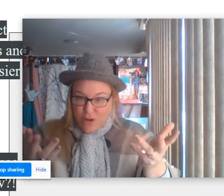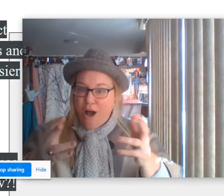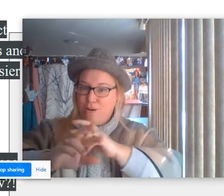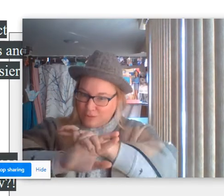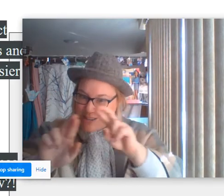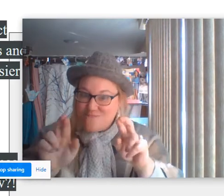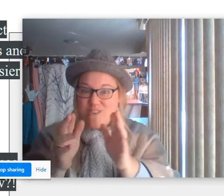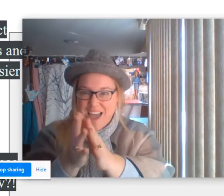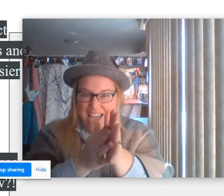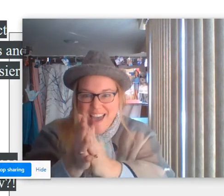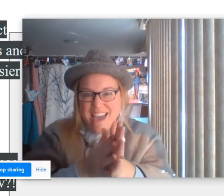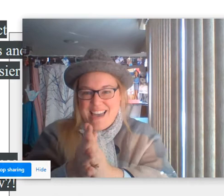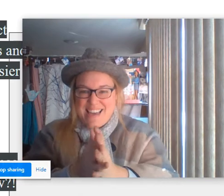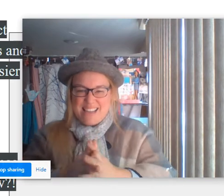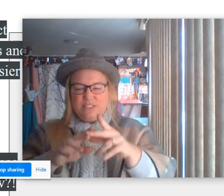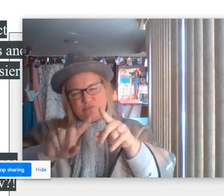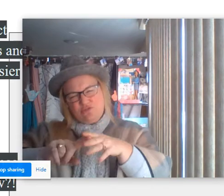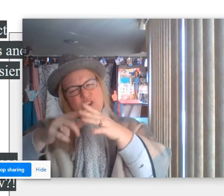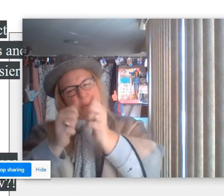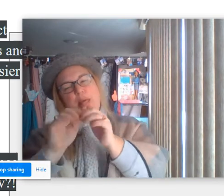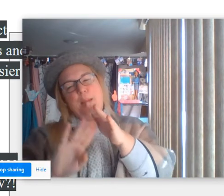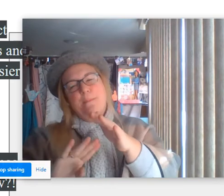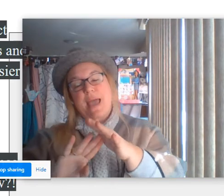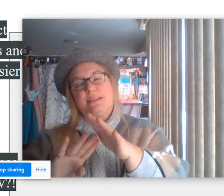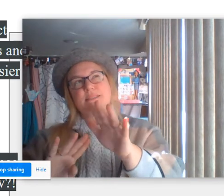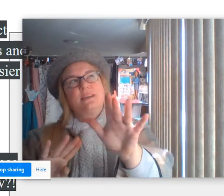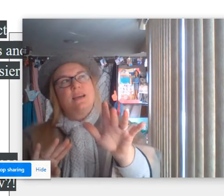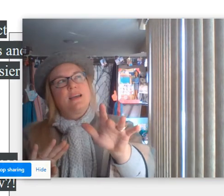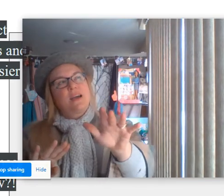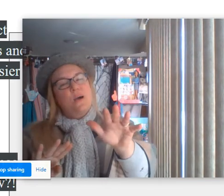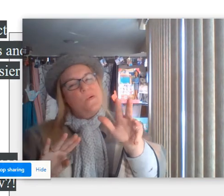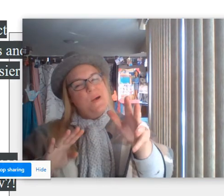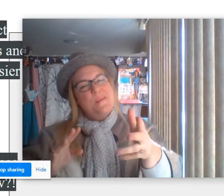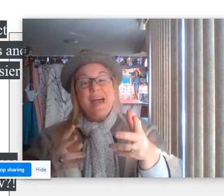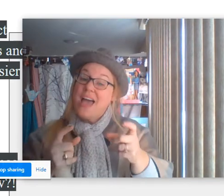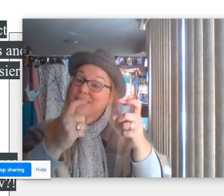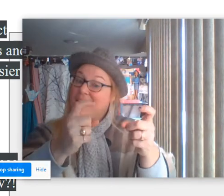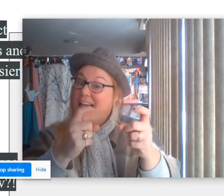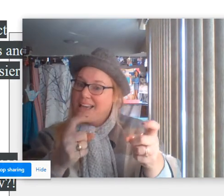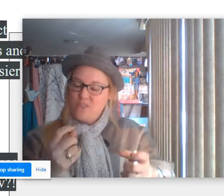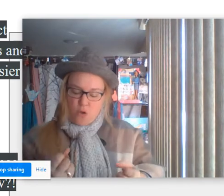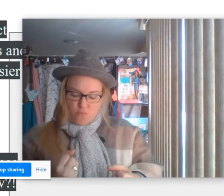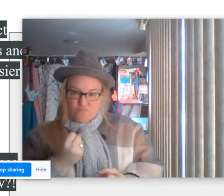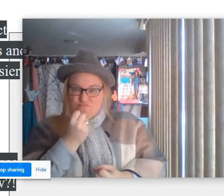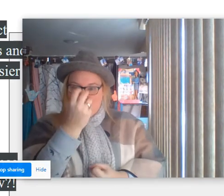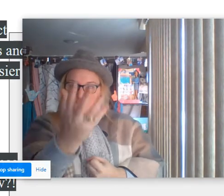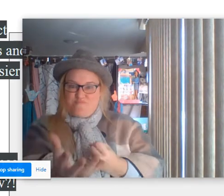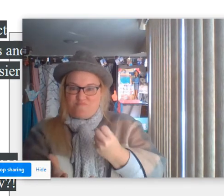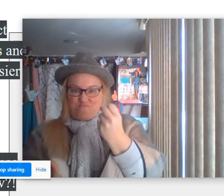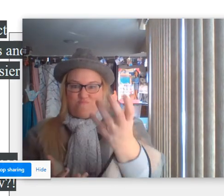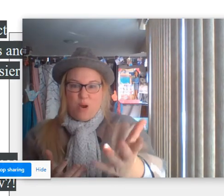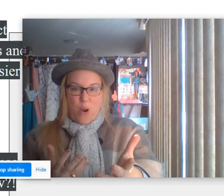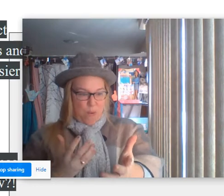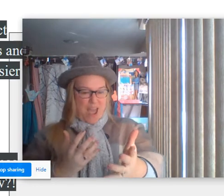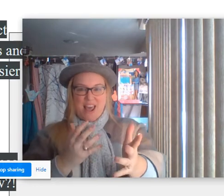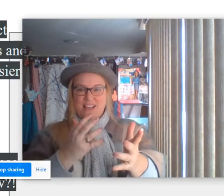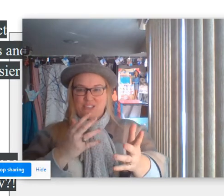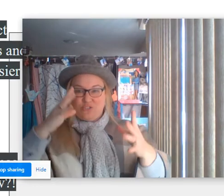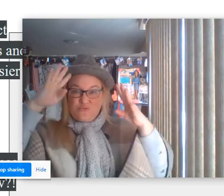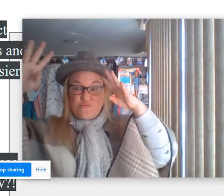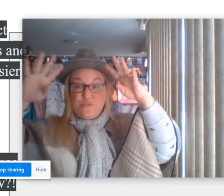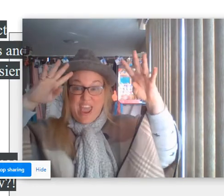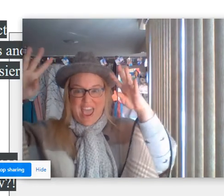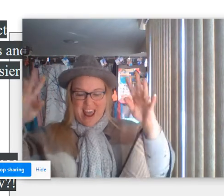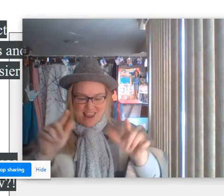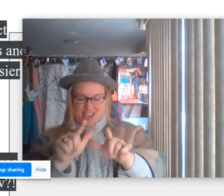basics. What about a poetic creative license, okay? So now you're talking my language. I get